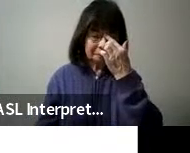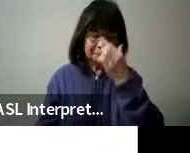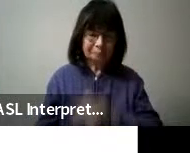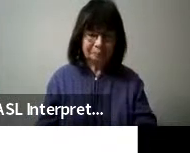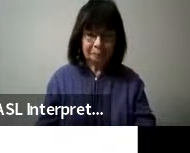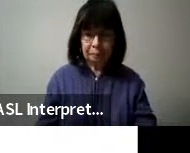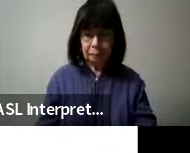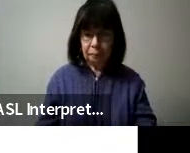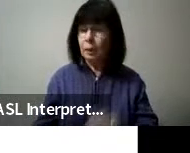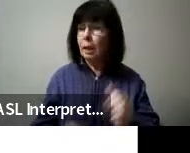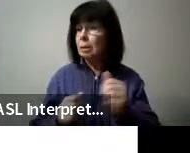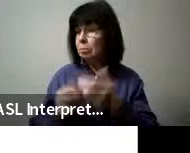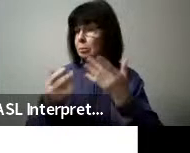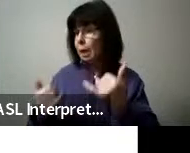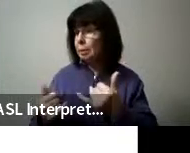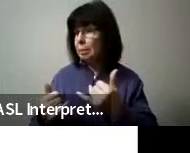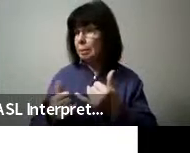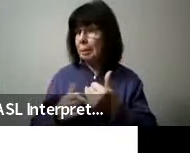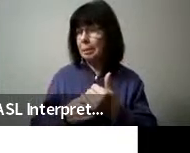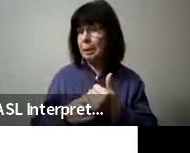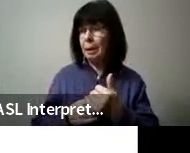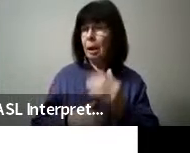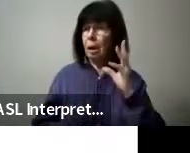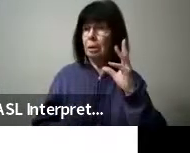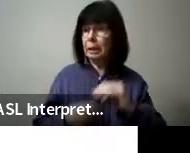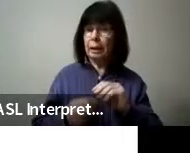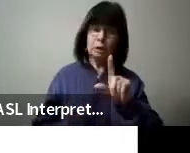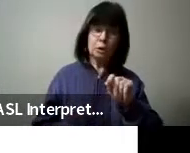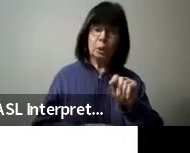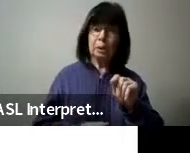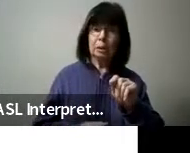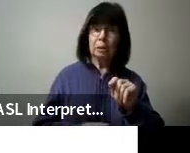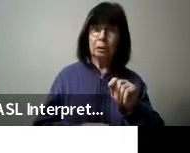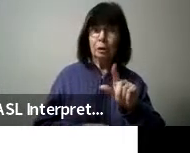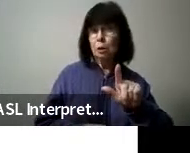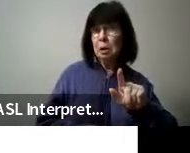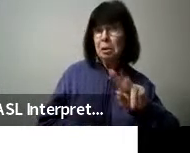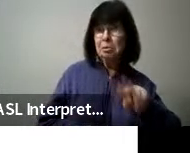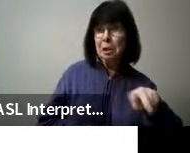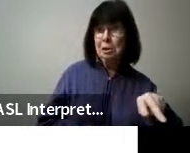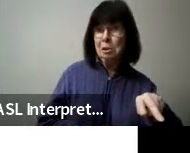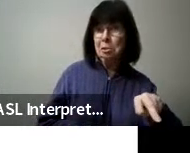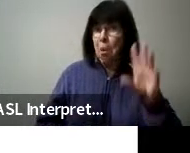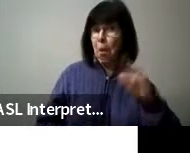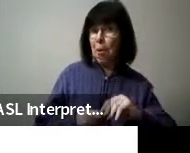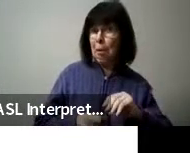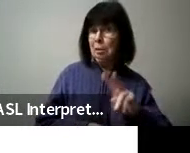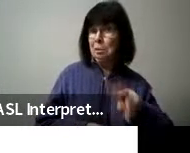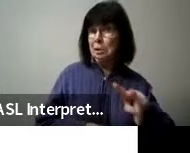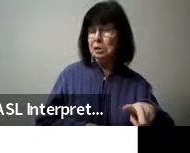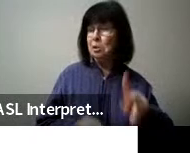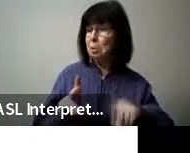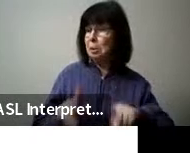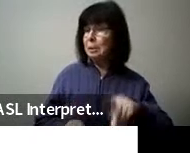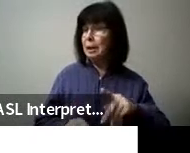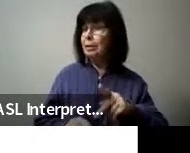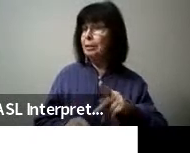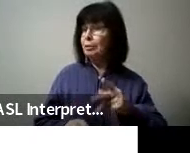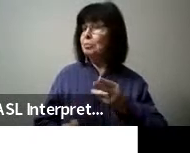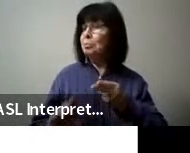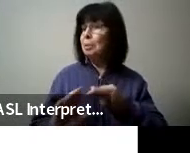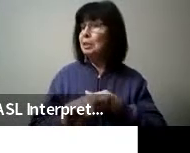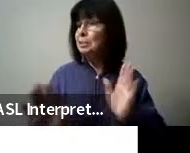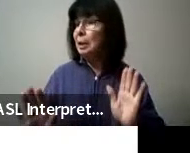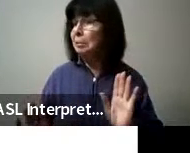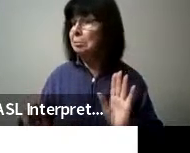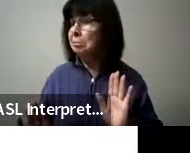Okay, so we've got about 20 of the 34 folks, 21, 22 people participated. I'm